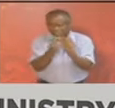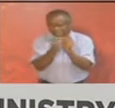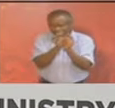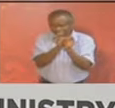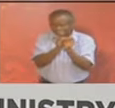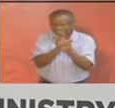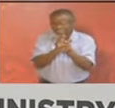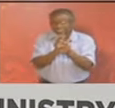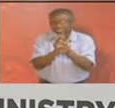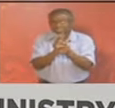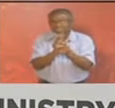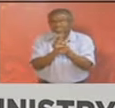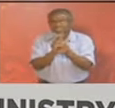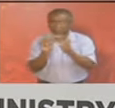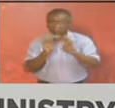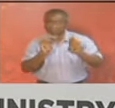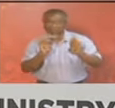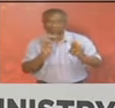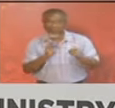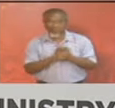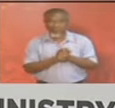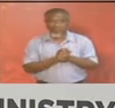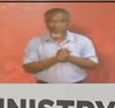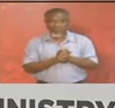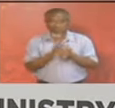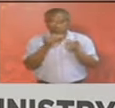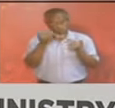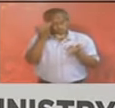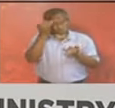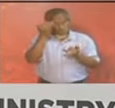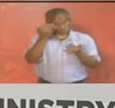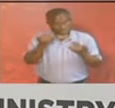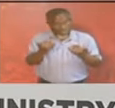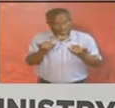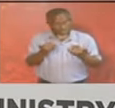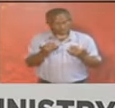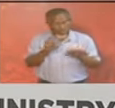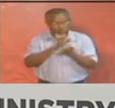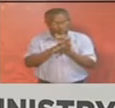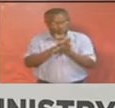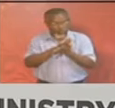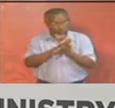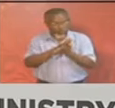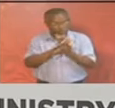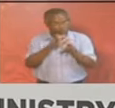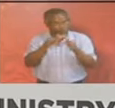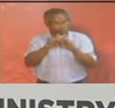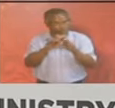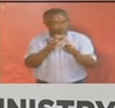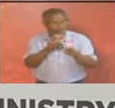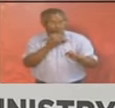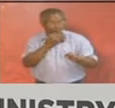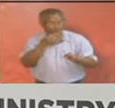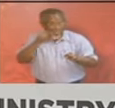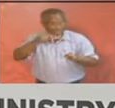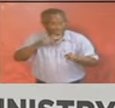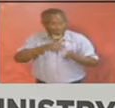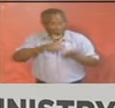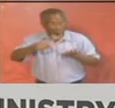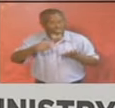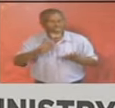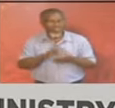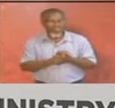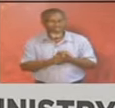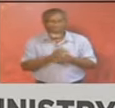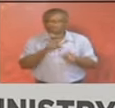We are now at the end of March. We know that the school term is ending this week, and so we have to look ahead. And I'd like